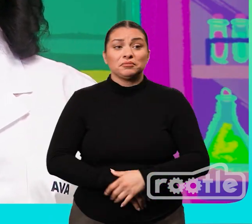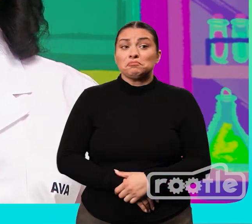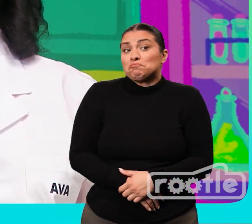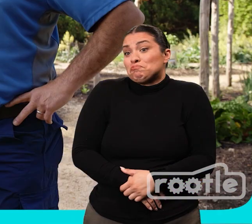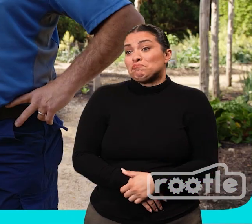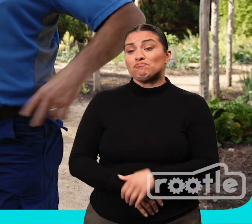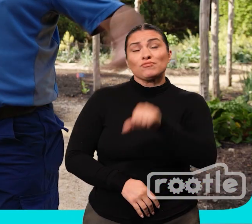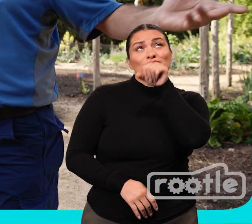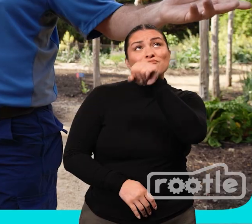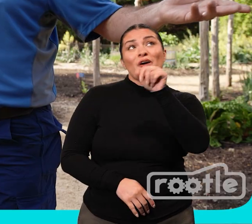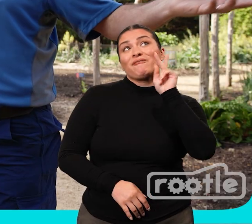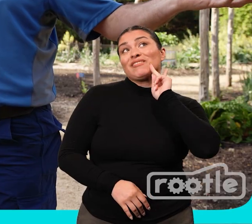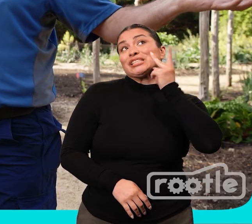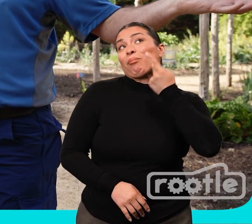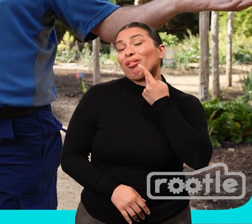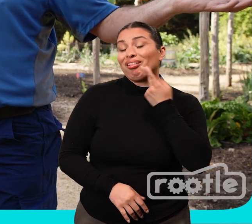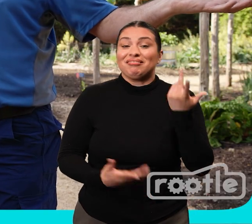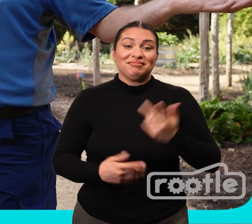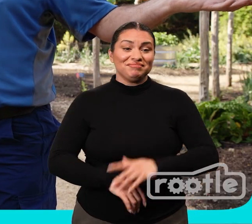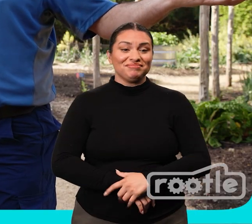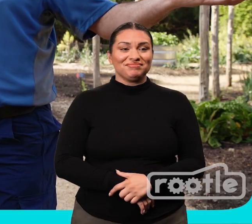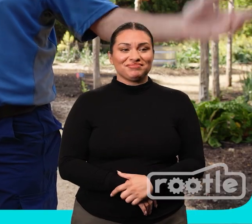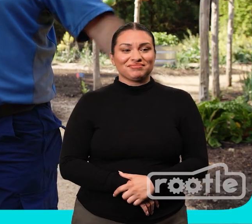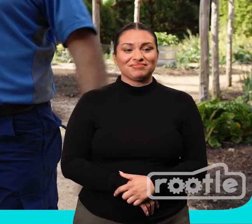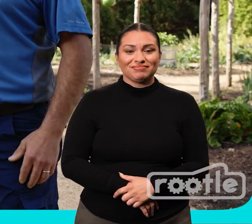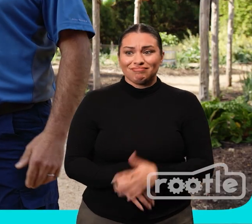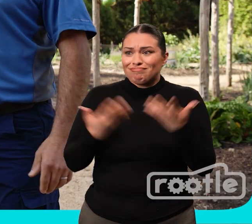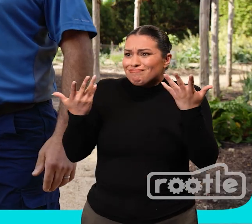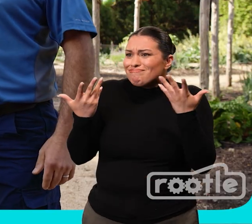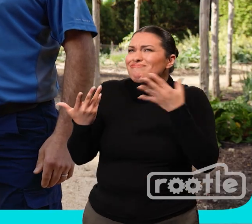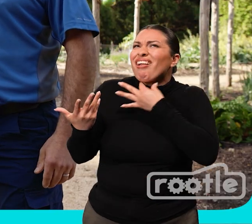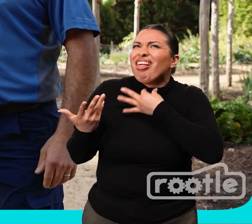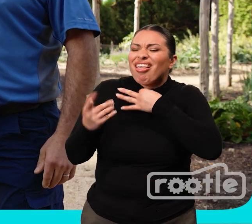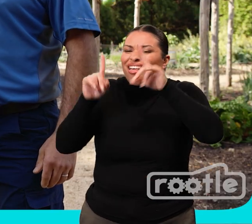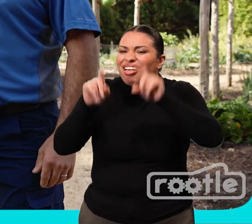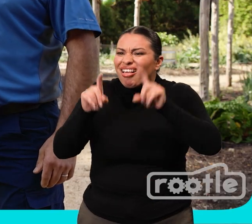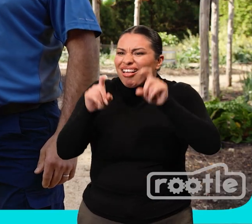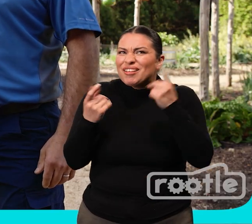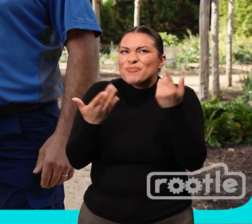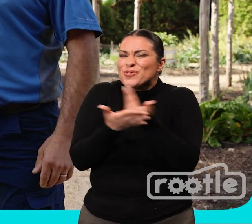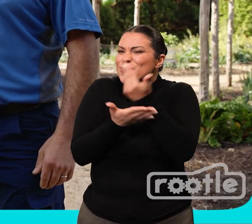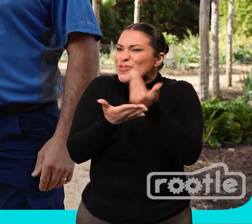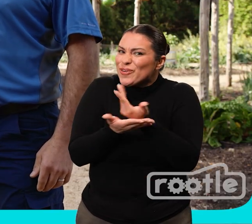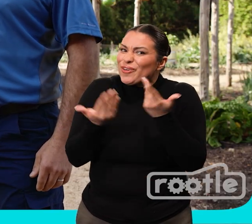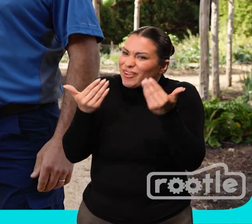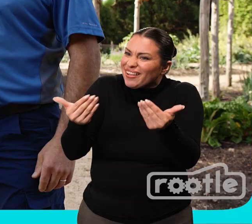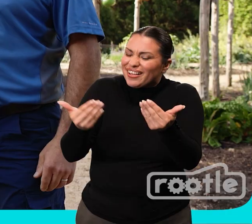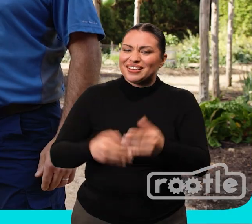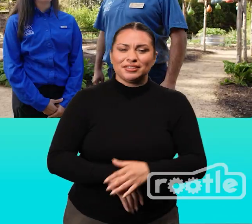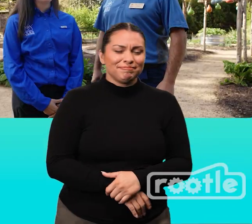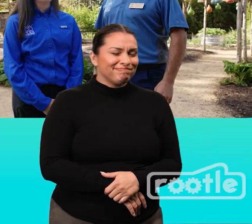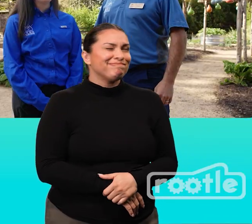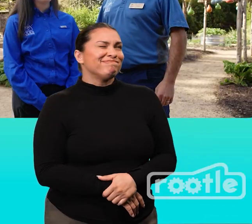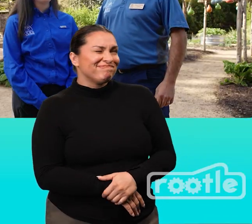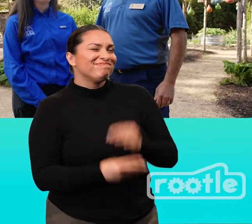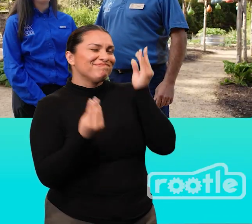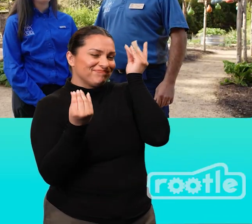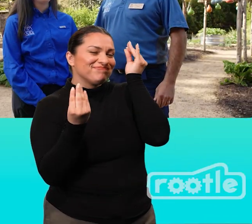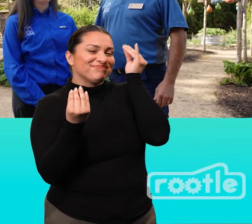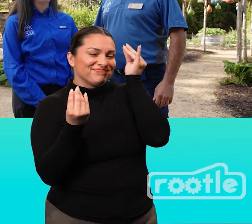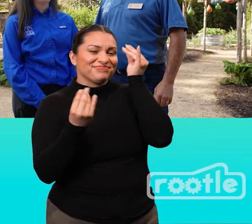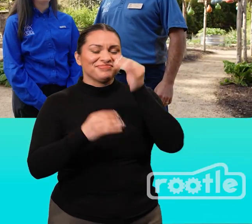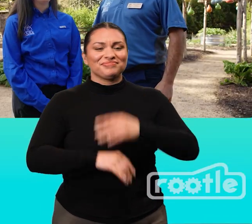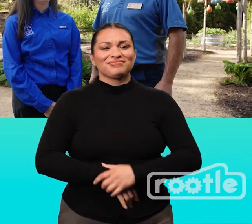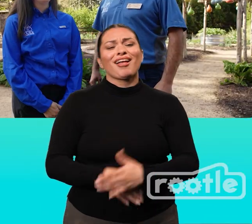Mr. Jason? Well, I've never met a veggie I didn't like. It's an experiment, Carter. It could be great. I gotta